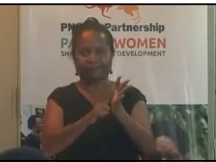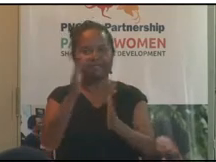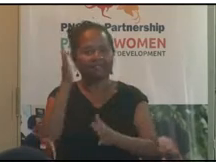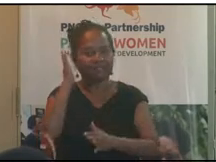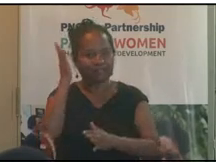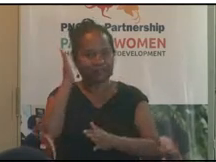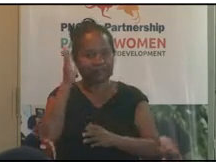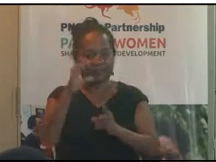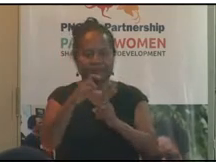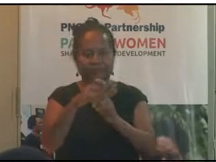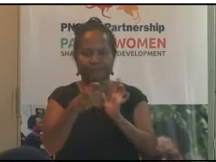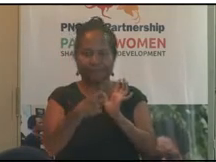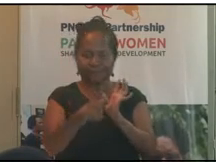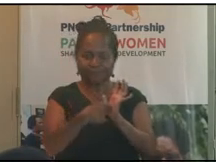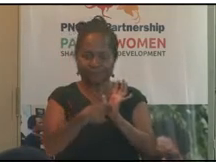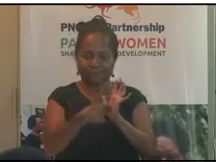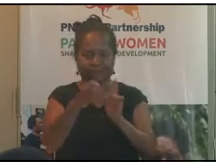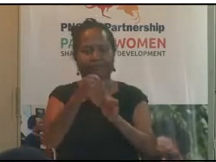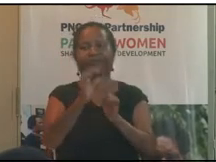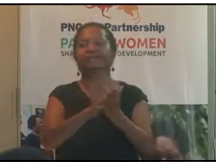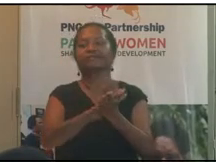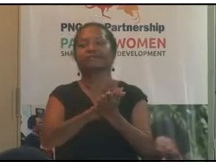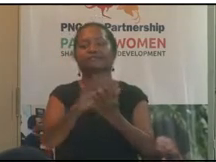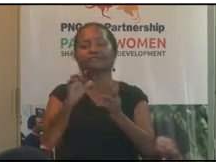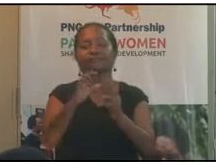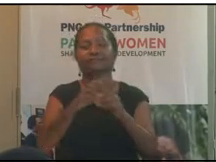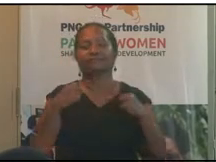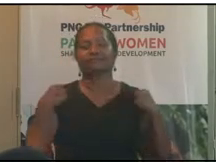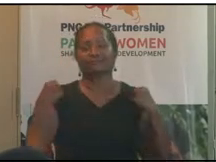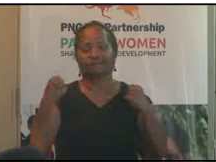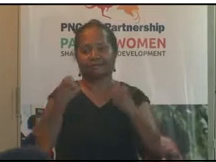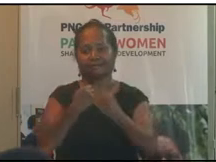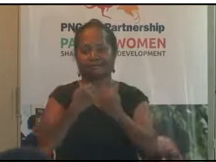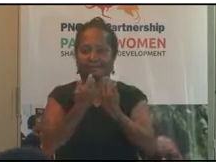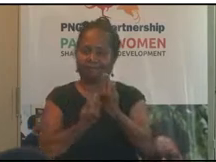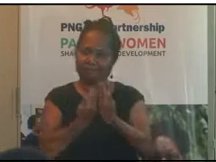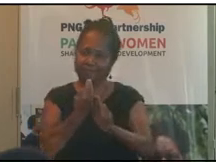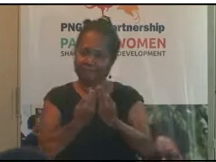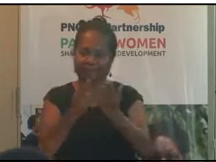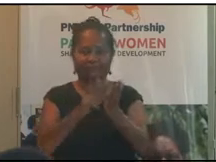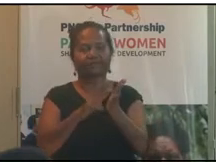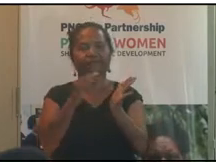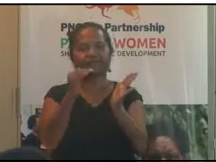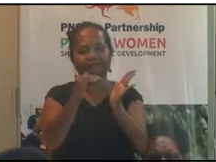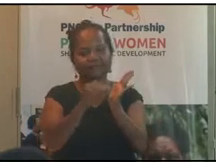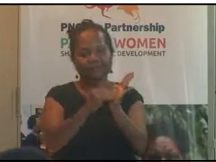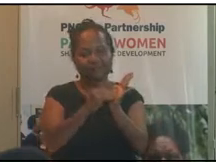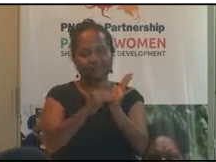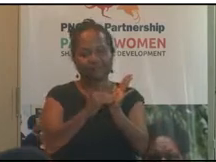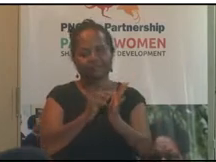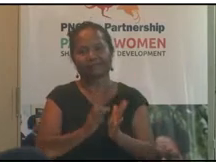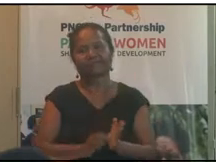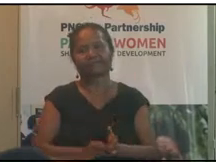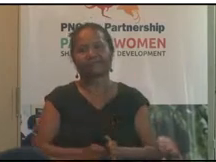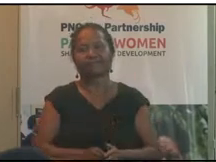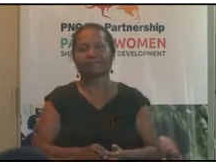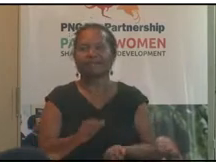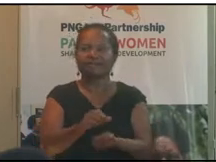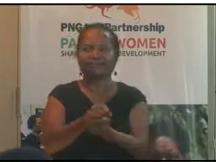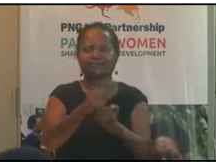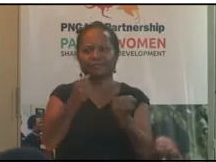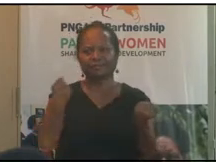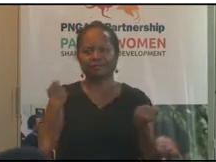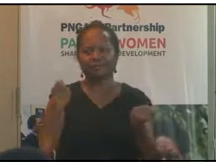Kwa holds a PhD in Environmental Law from the Auckland University, New Zealand, a Master of Laws with Honours